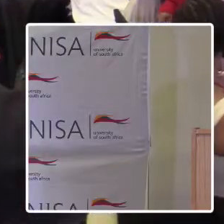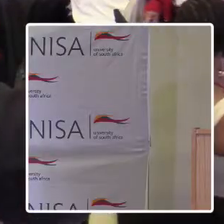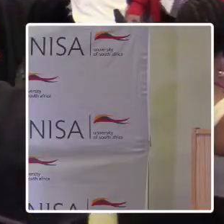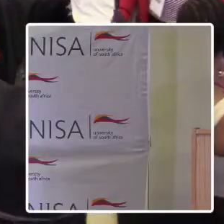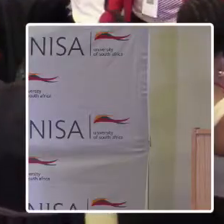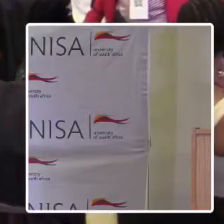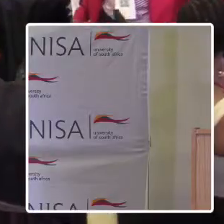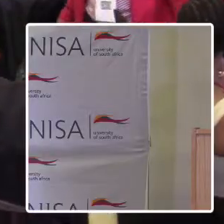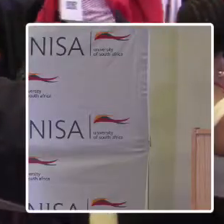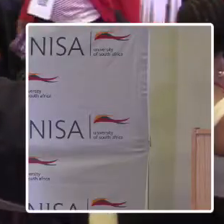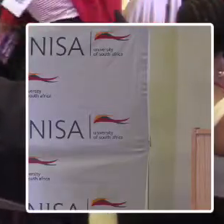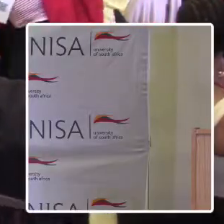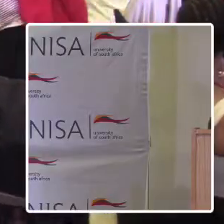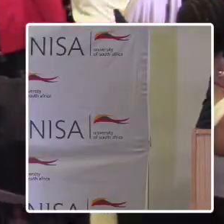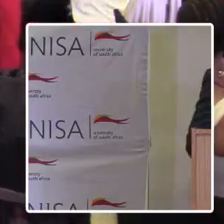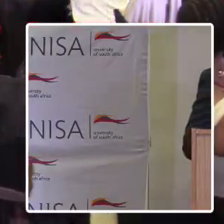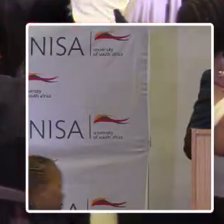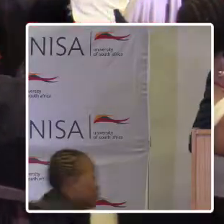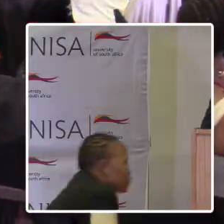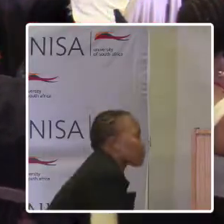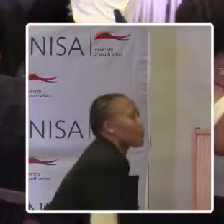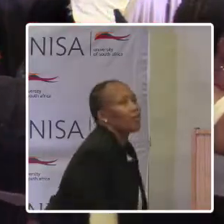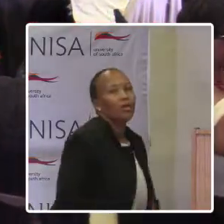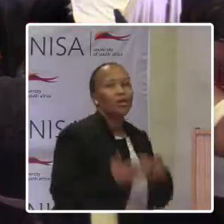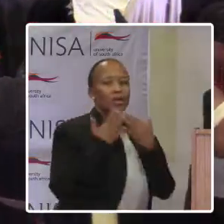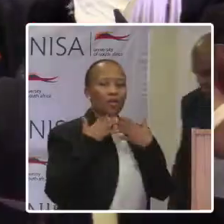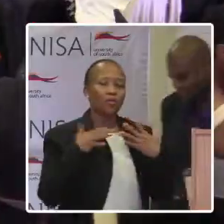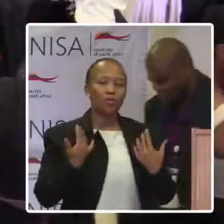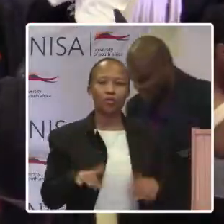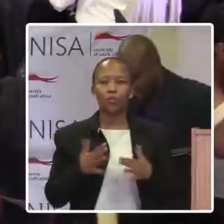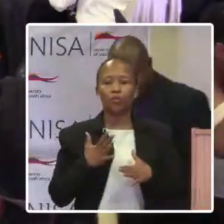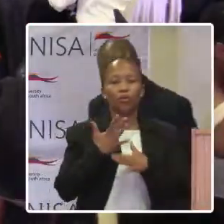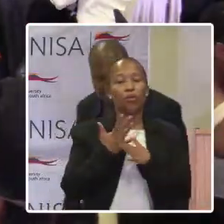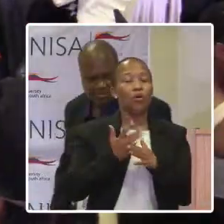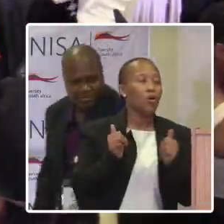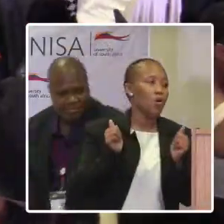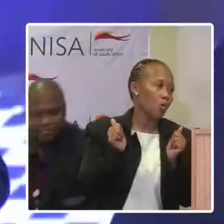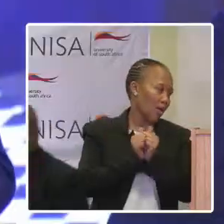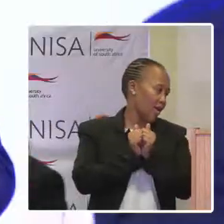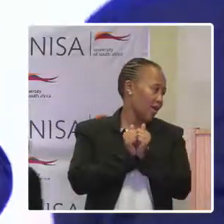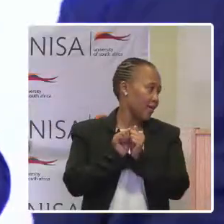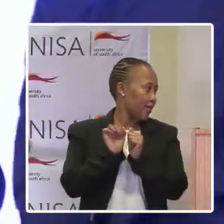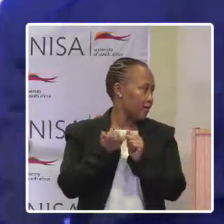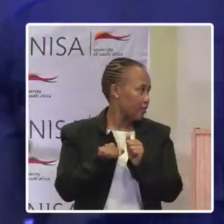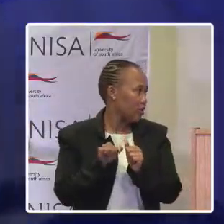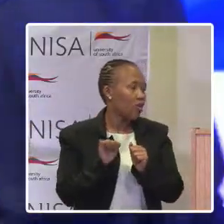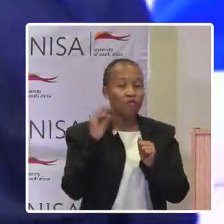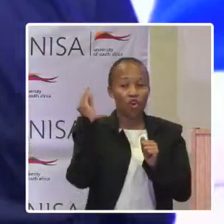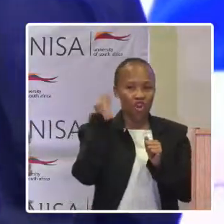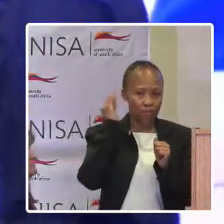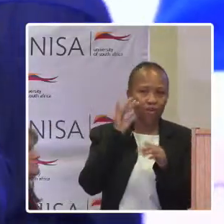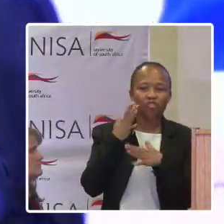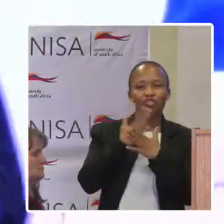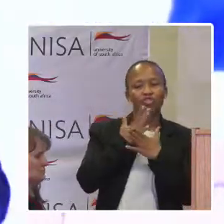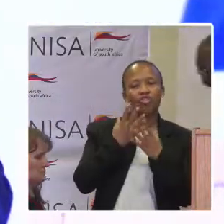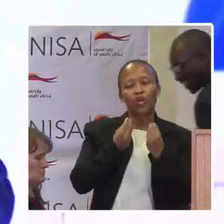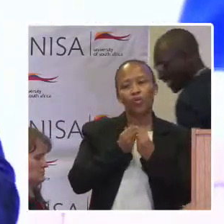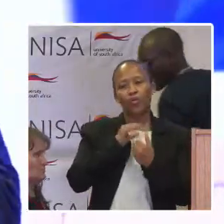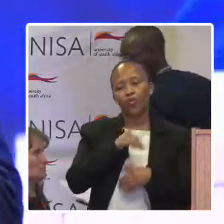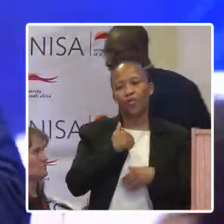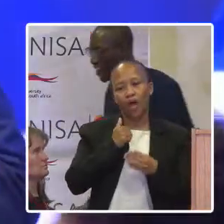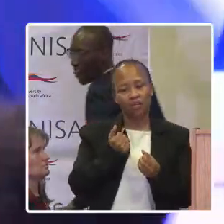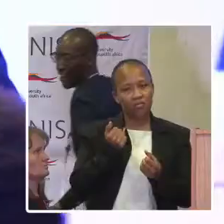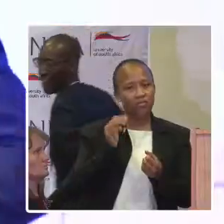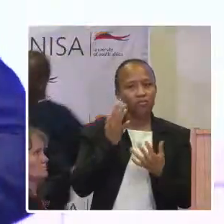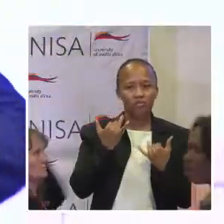Sorted. All right. Thank you so much, colleagues, for the wisdom that you've shared with us in today's